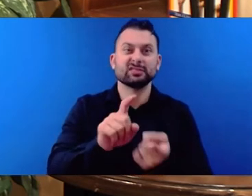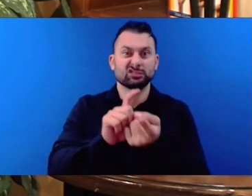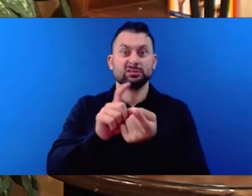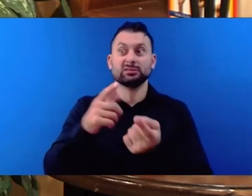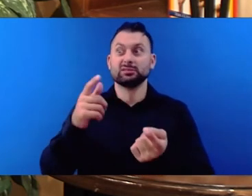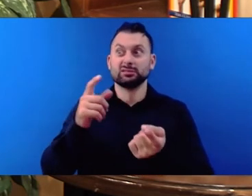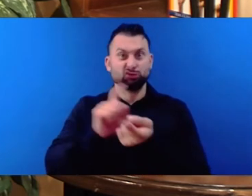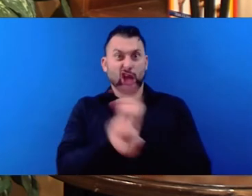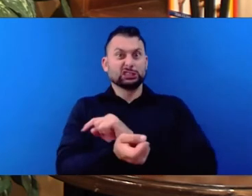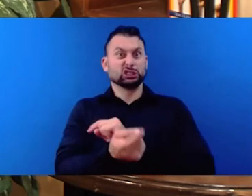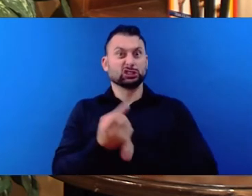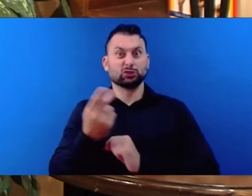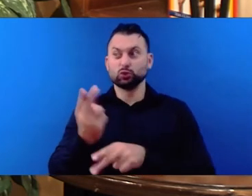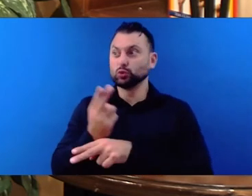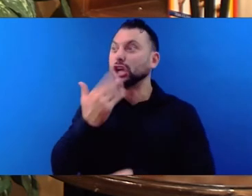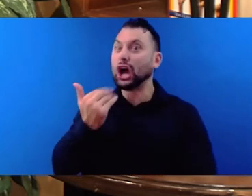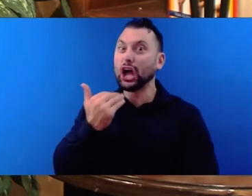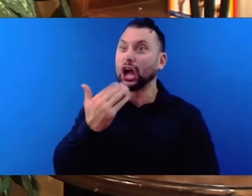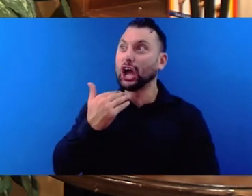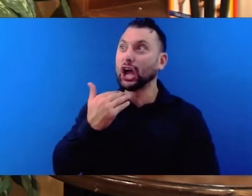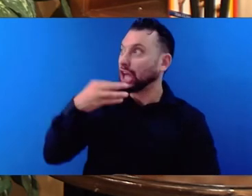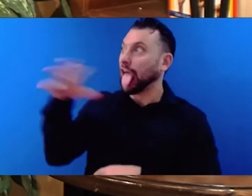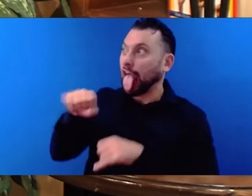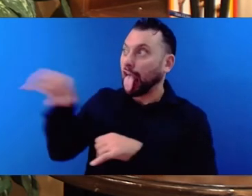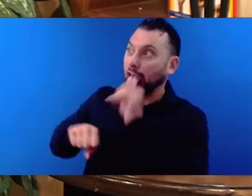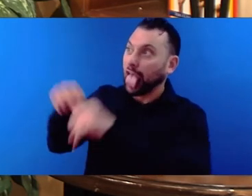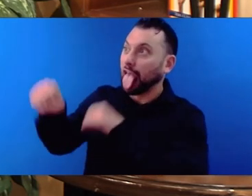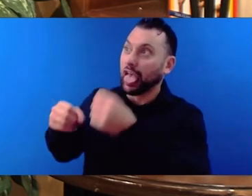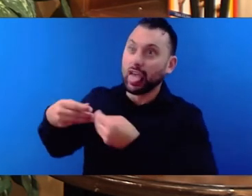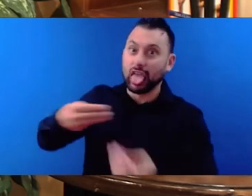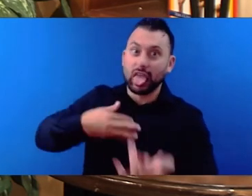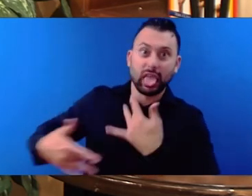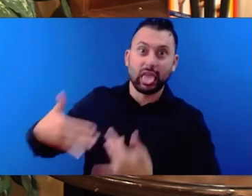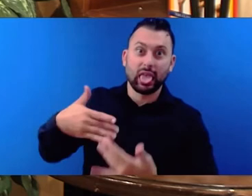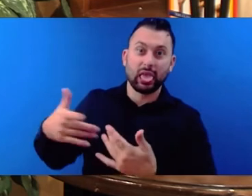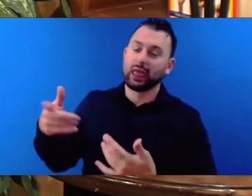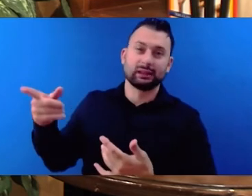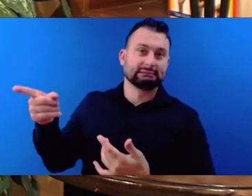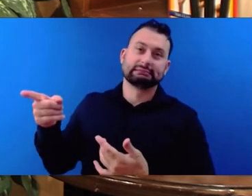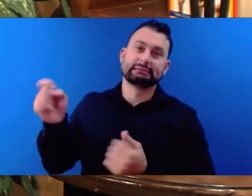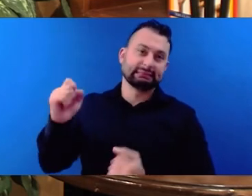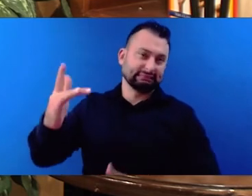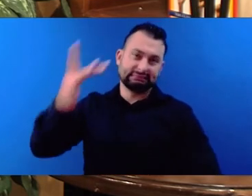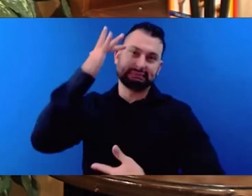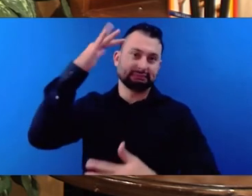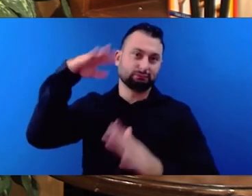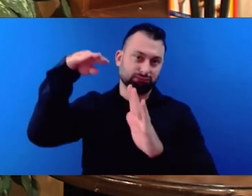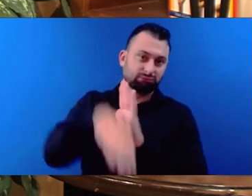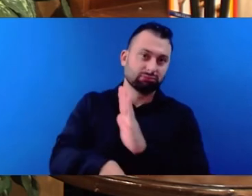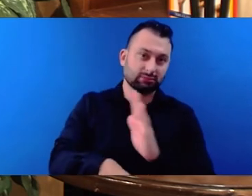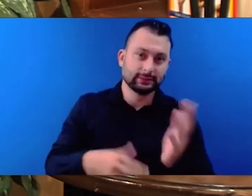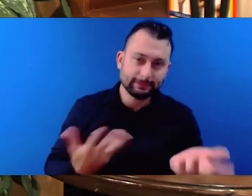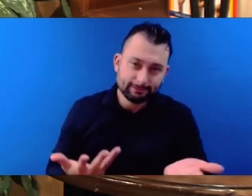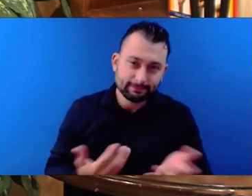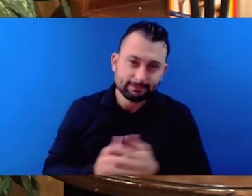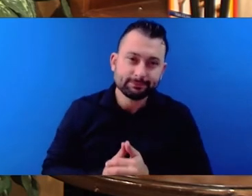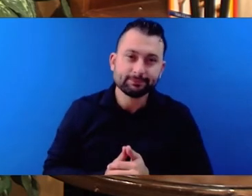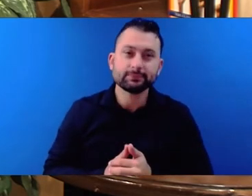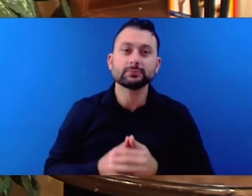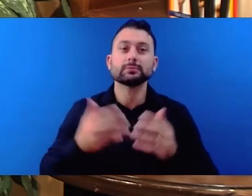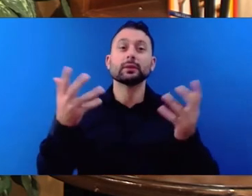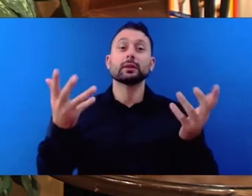too long, you can go into a state called diabetic ketoacidosis, or